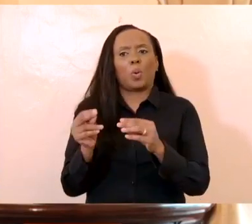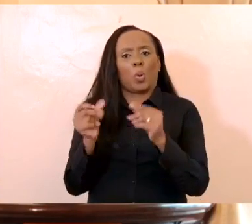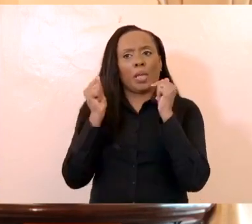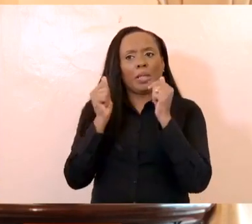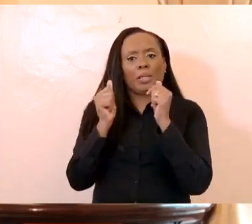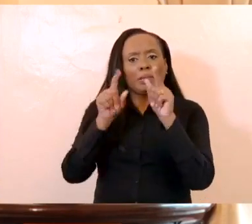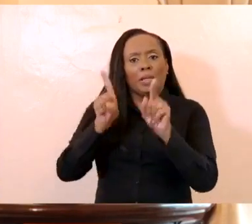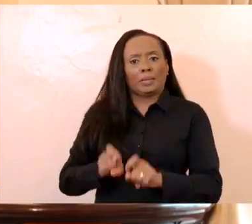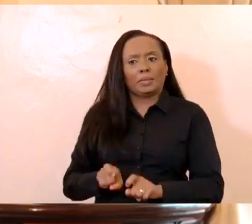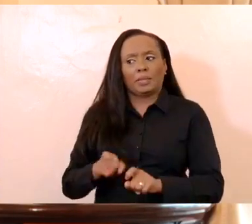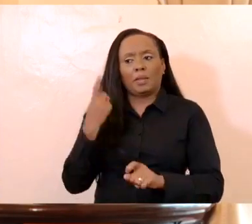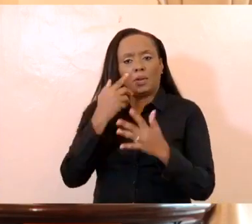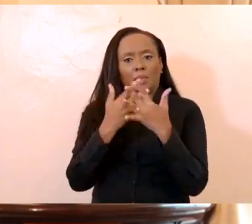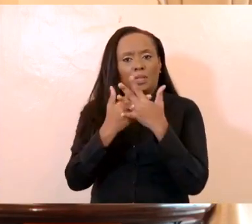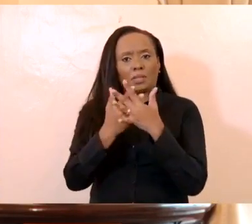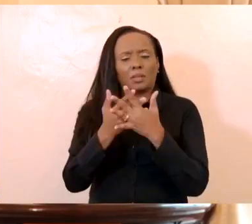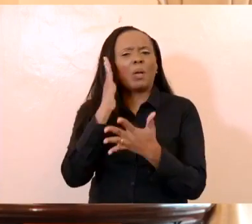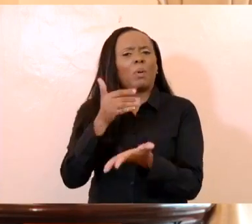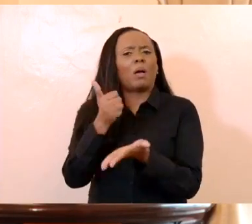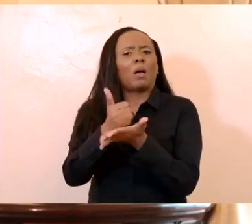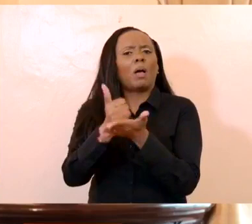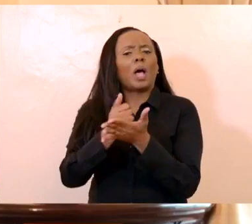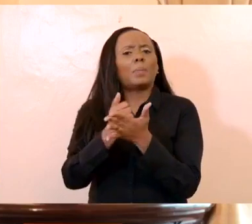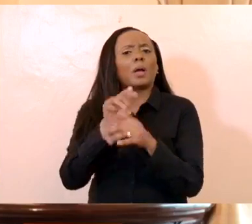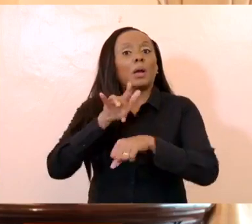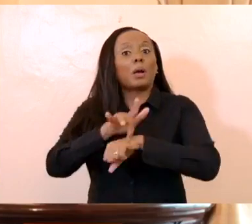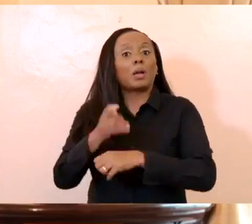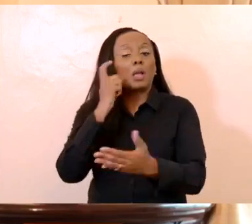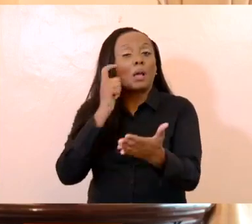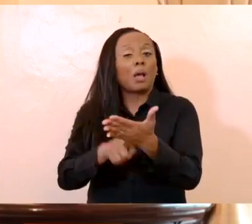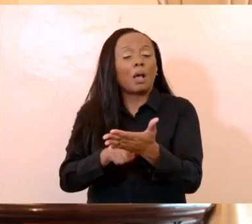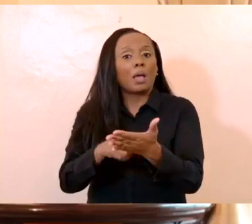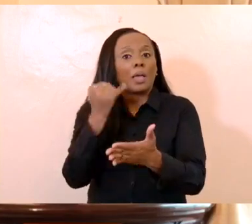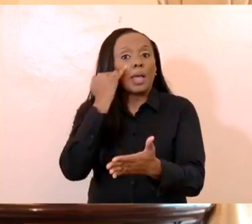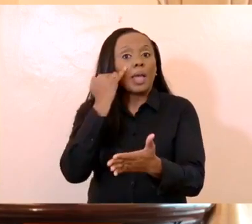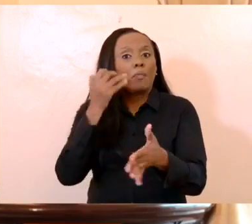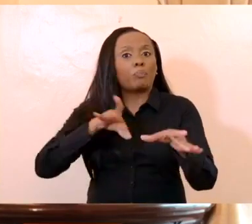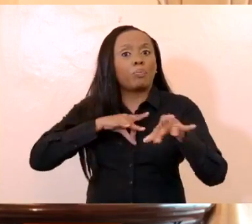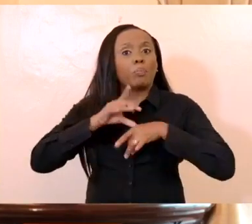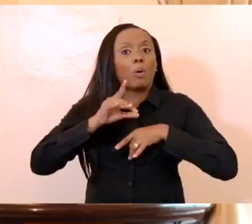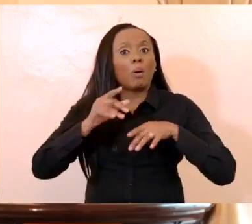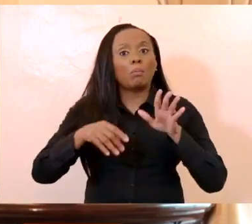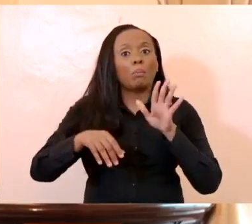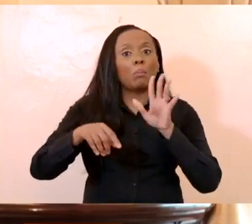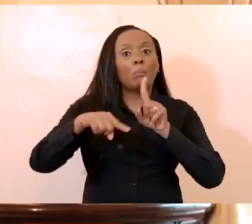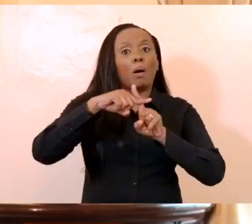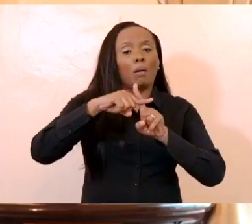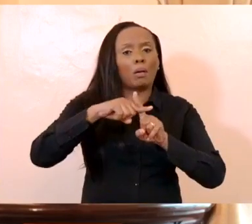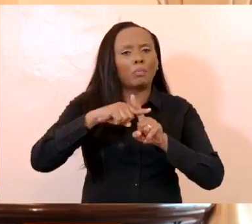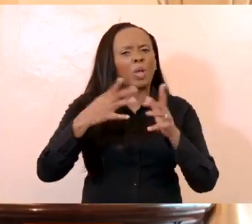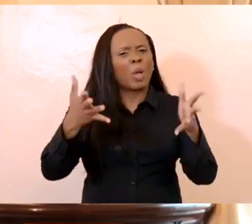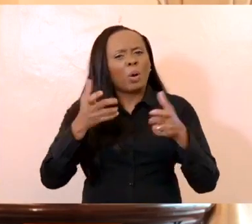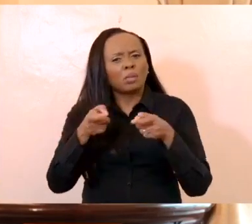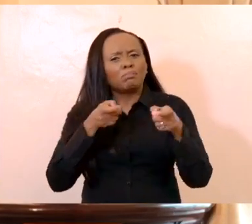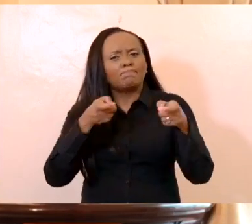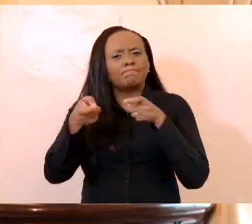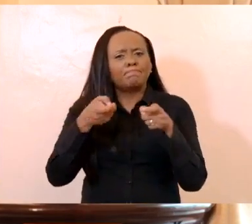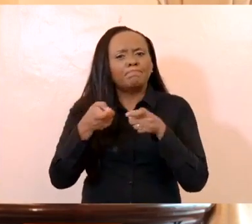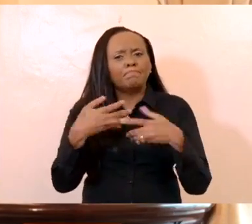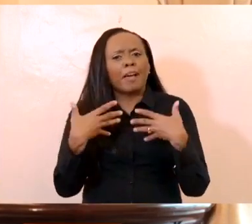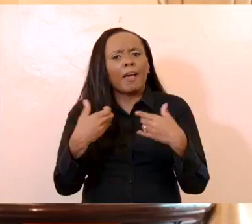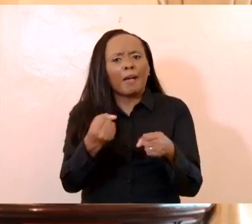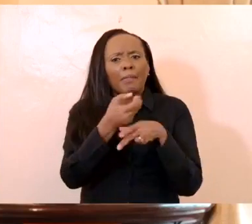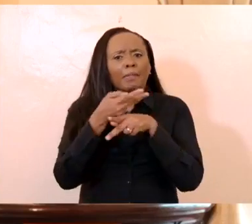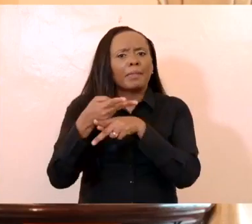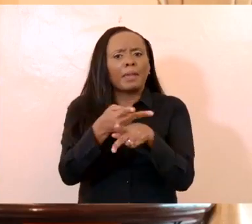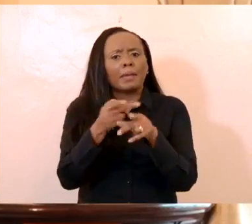warrant. So this will assist in early detection and help us to manage the prison healthcare system. So the rapid test, as I said,